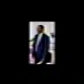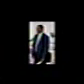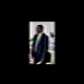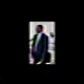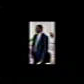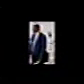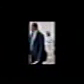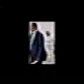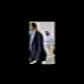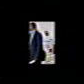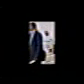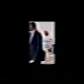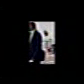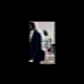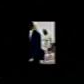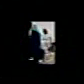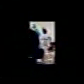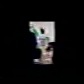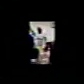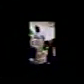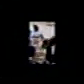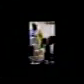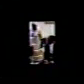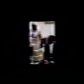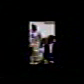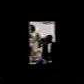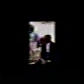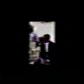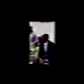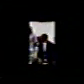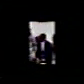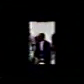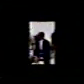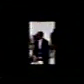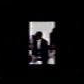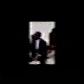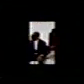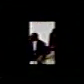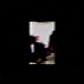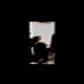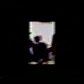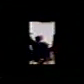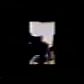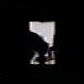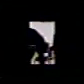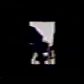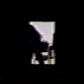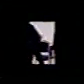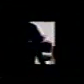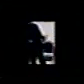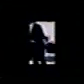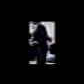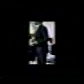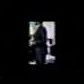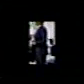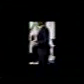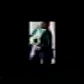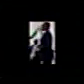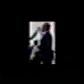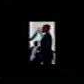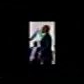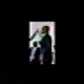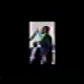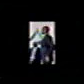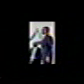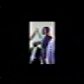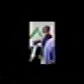face to face with Jesus, the bondage in your life is broken. The affliction in your life is